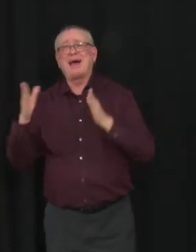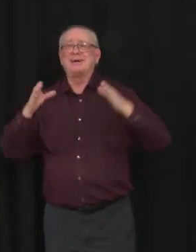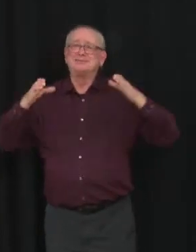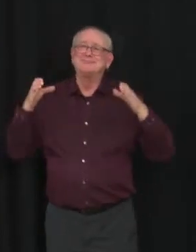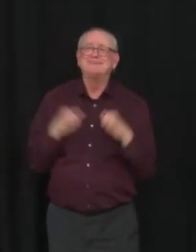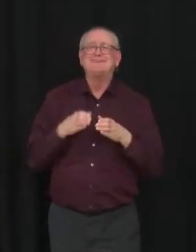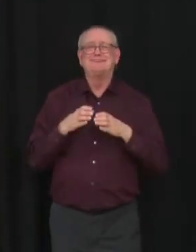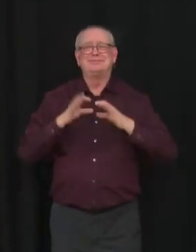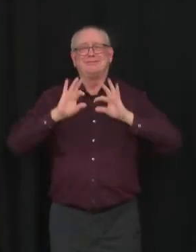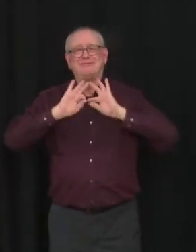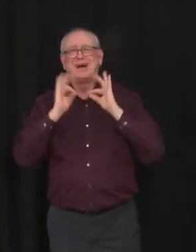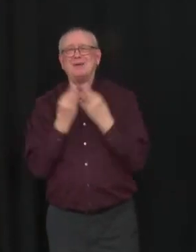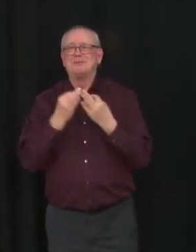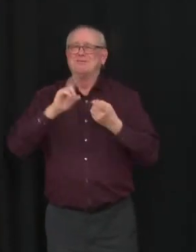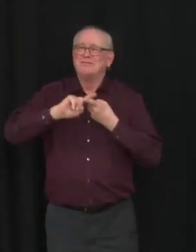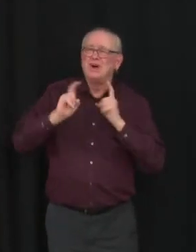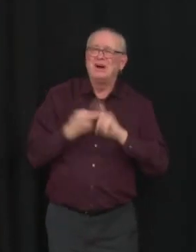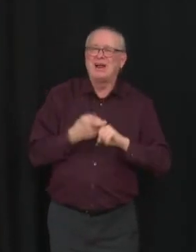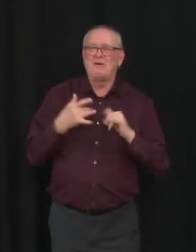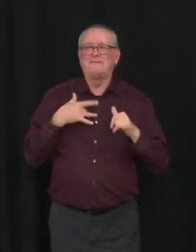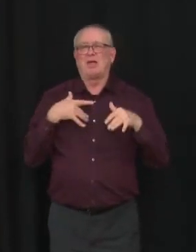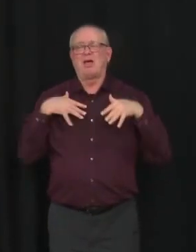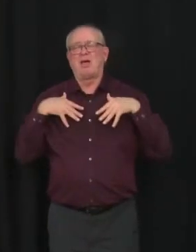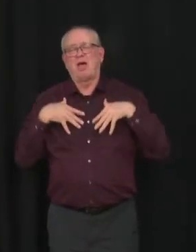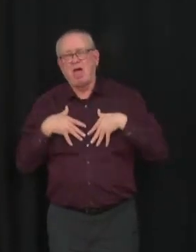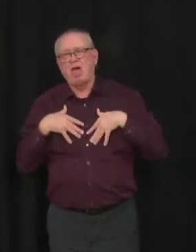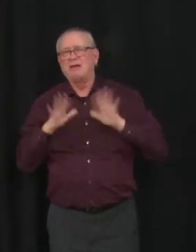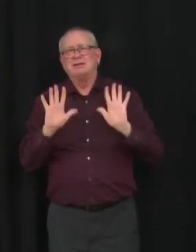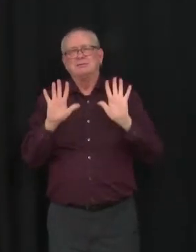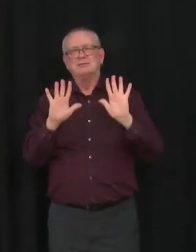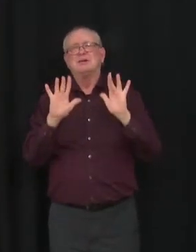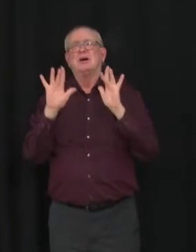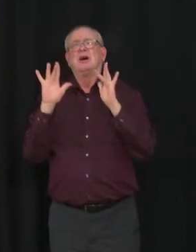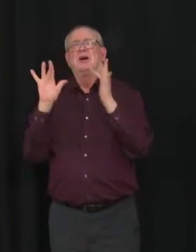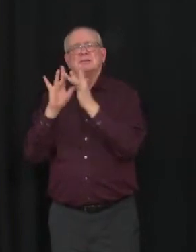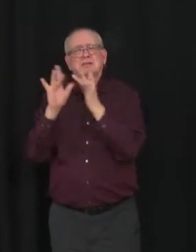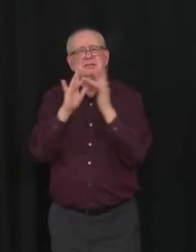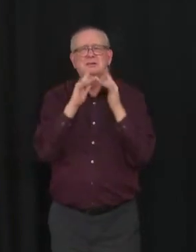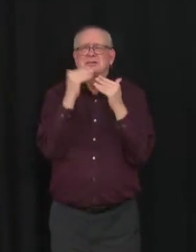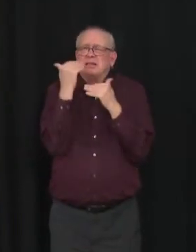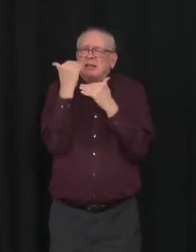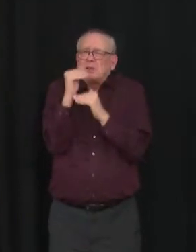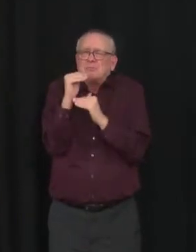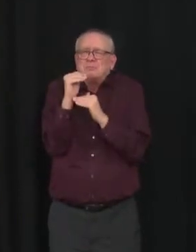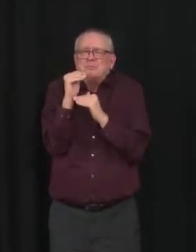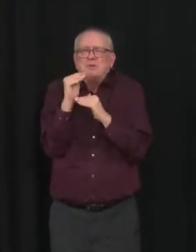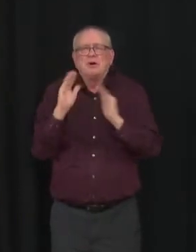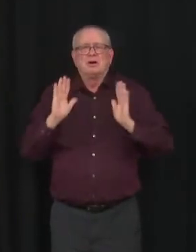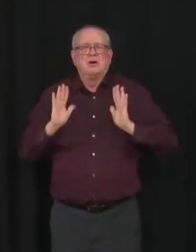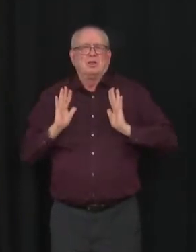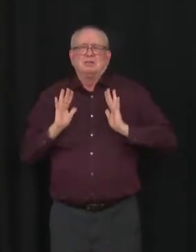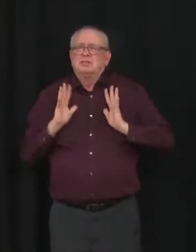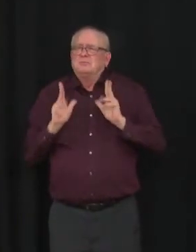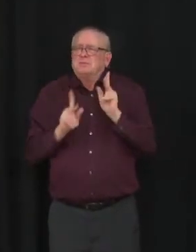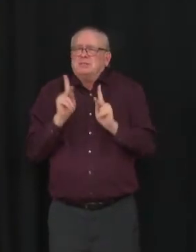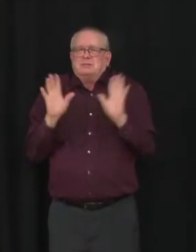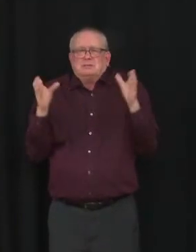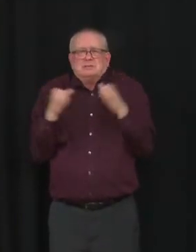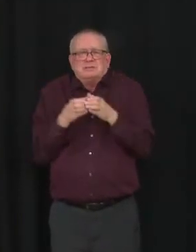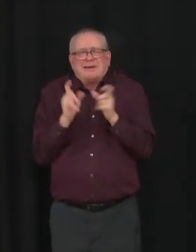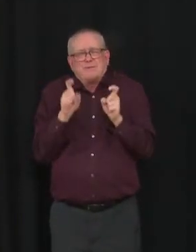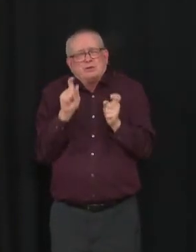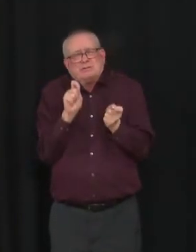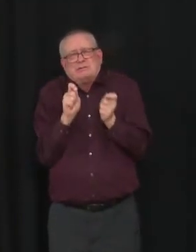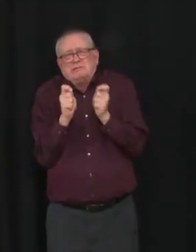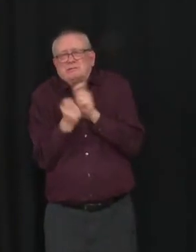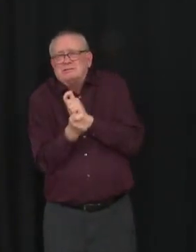I encourage all Albertans to keep their contact with others limited this holiday season. I know it can be difficult to adapt your plans, but I thank